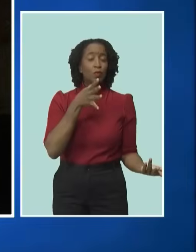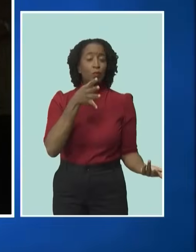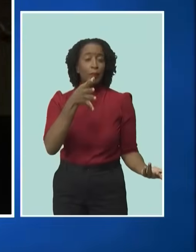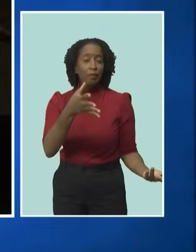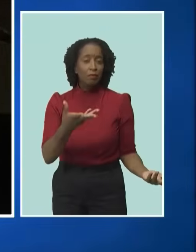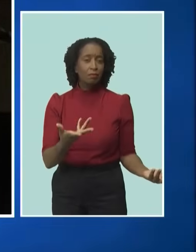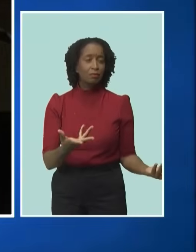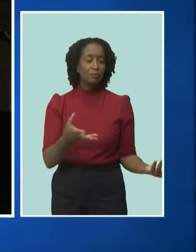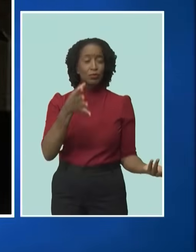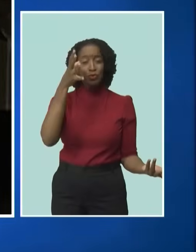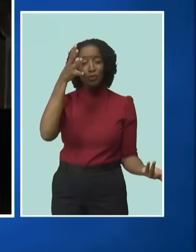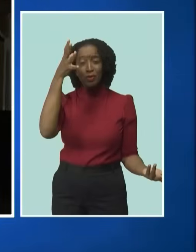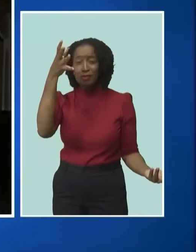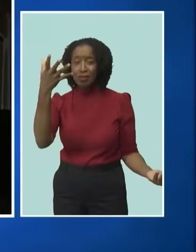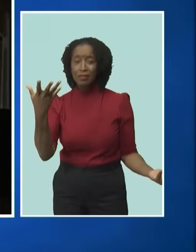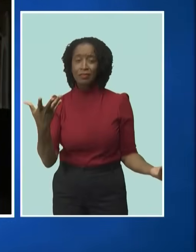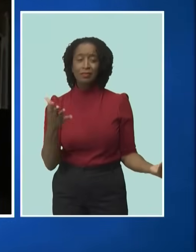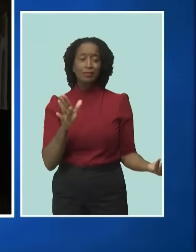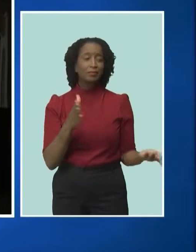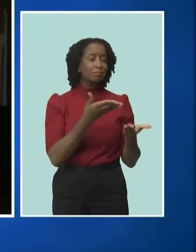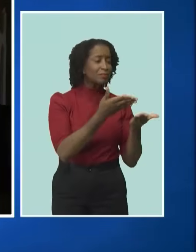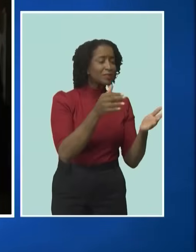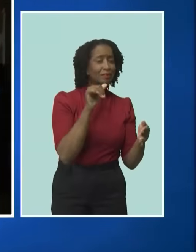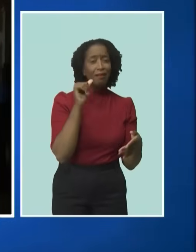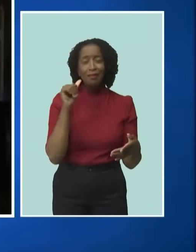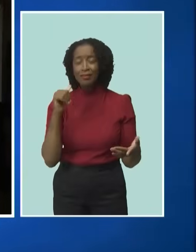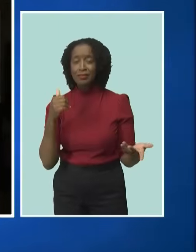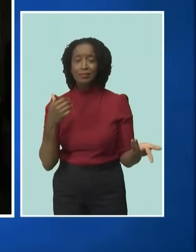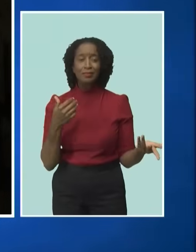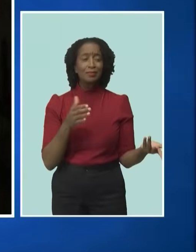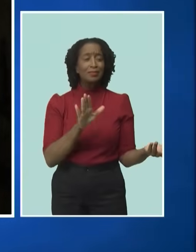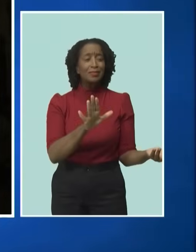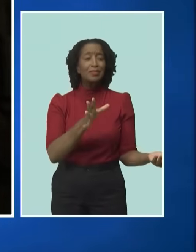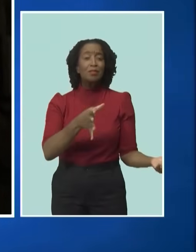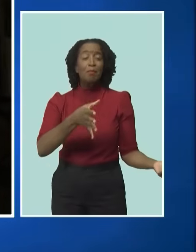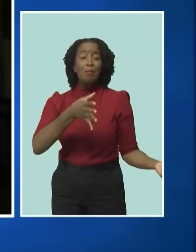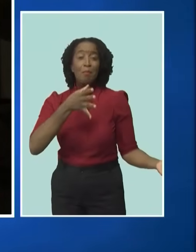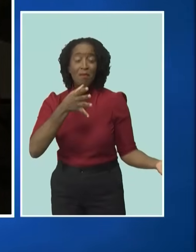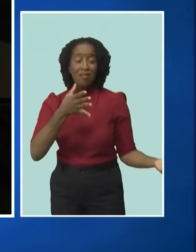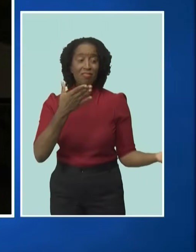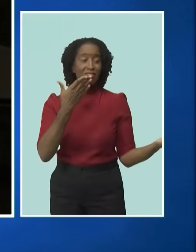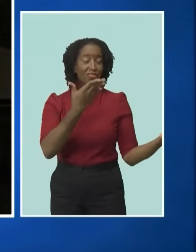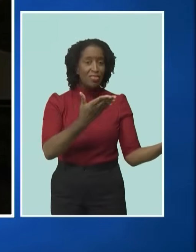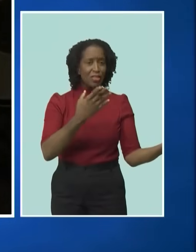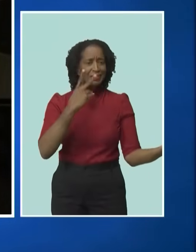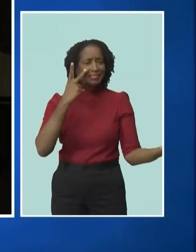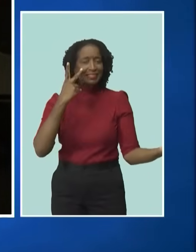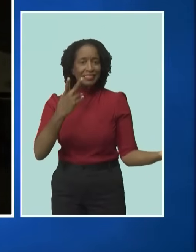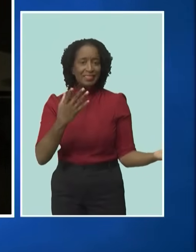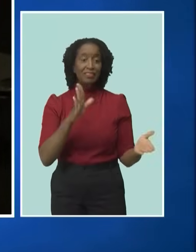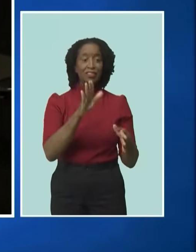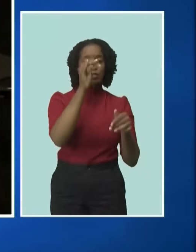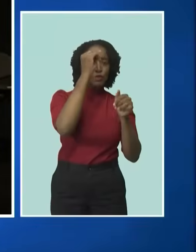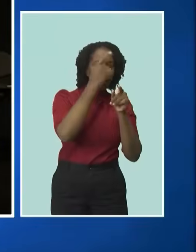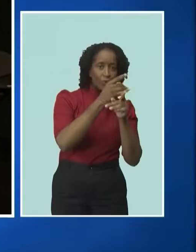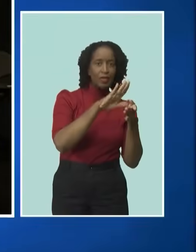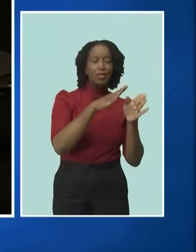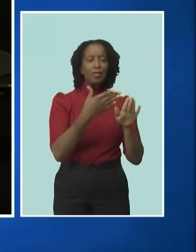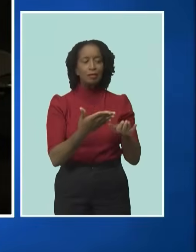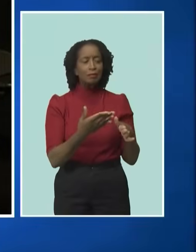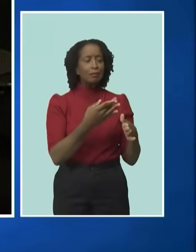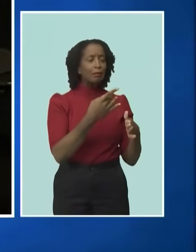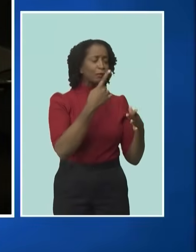his grandfather, his aunts, his mother of that grieving, his brother, her